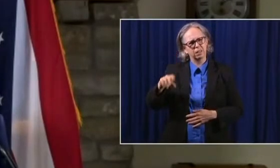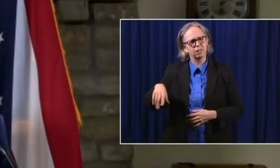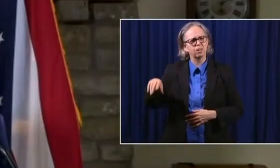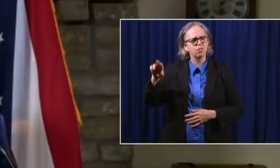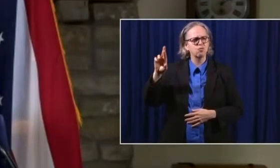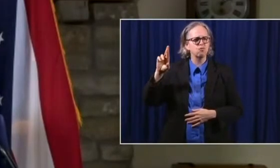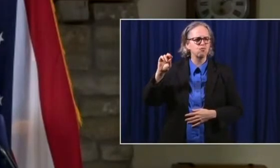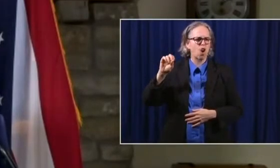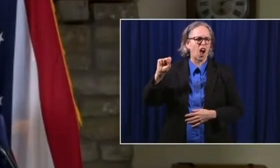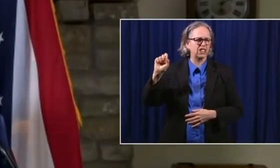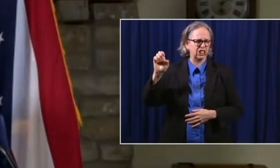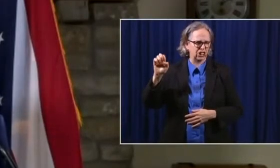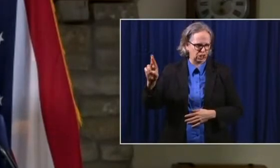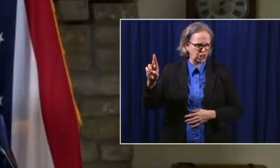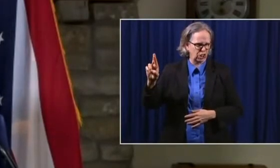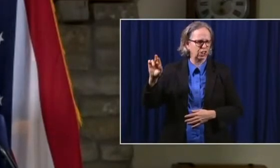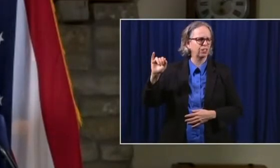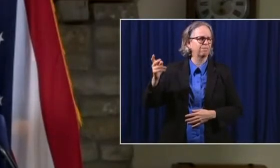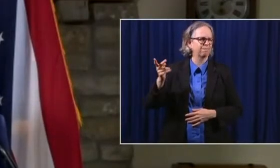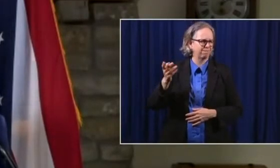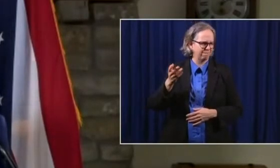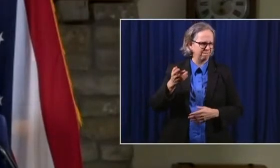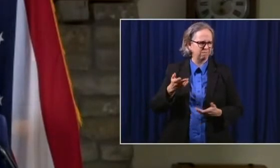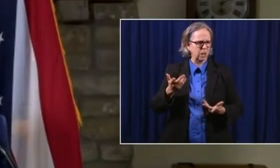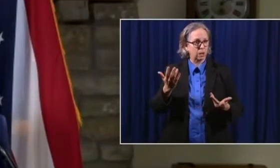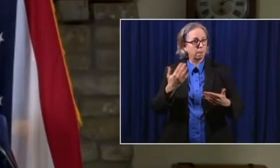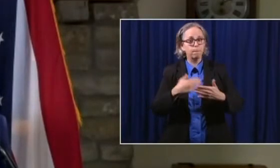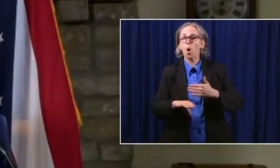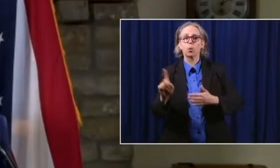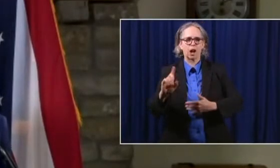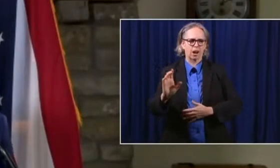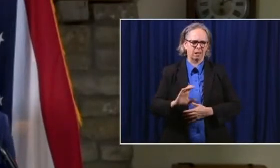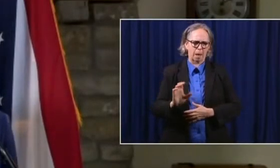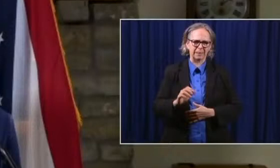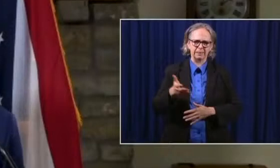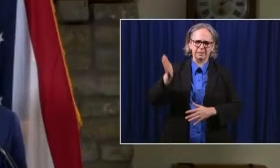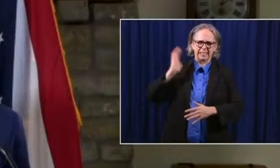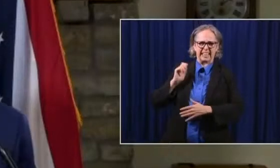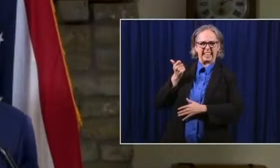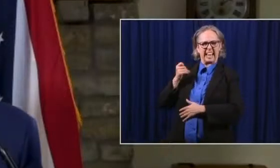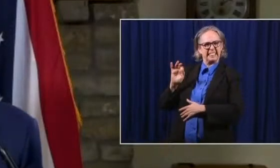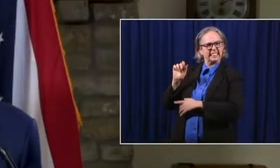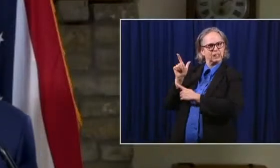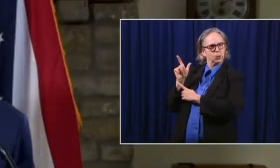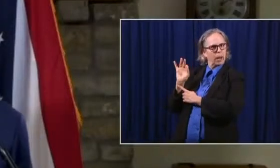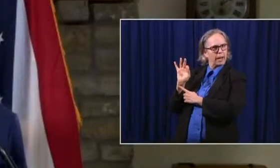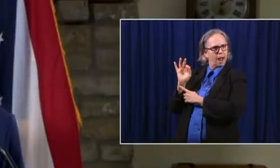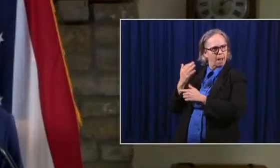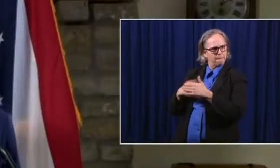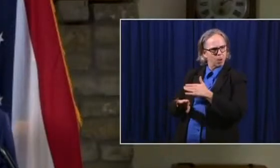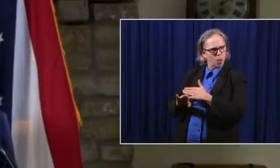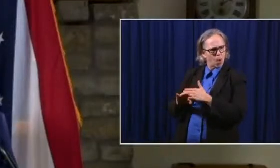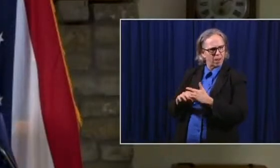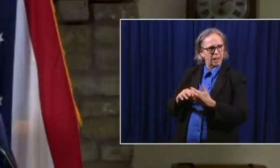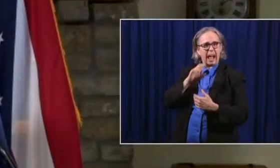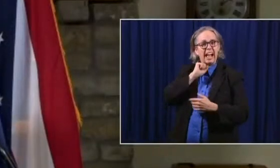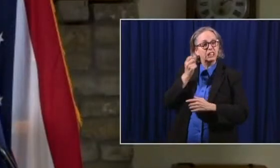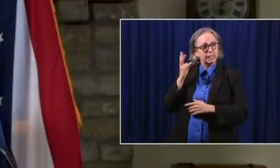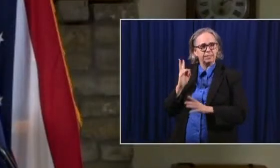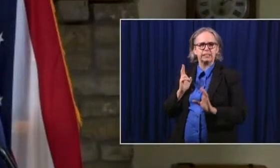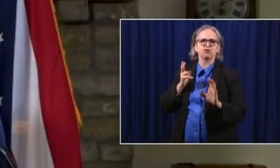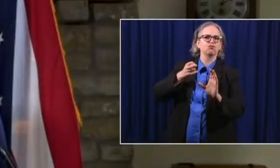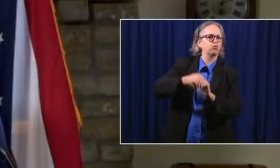Mr. Rosser was born in Columbus in 1929. Joined the Army when he was only 17 years of age.